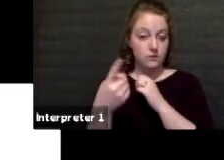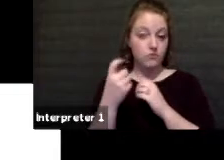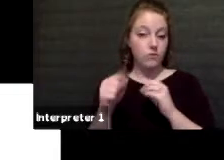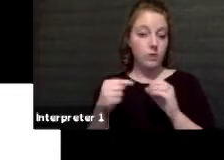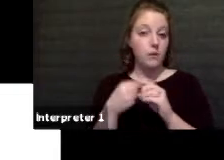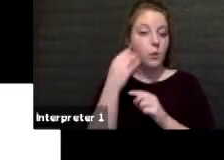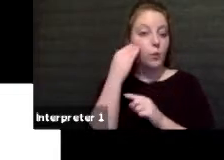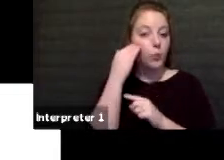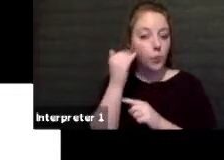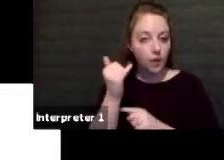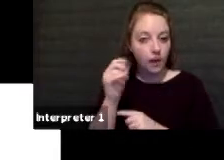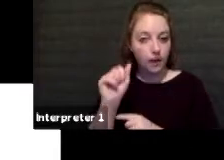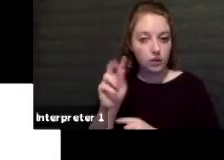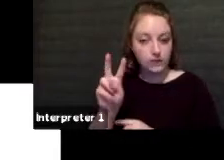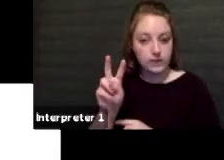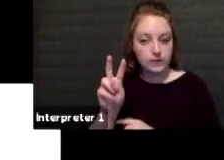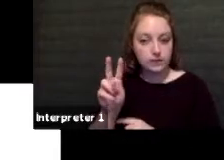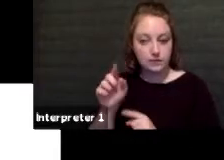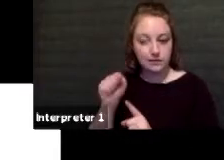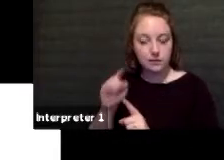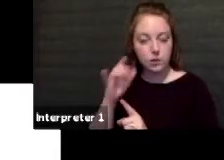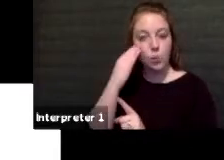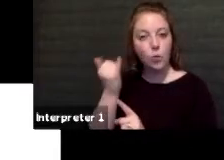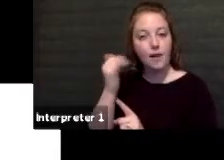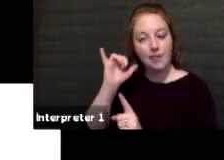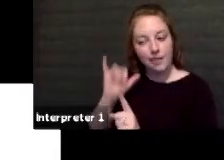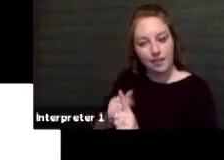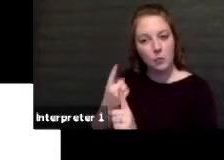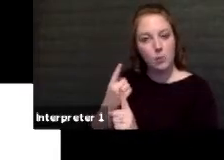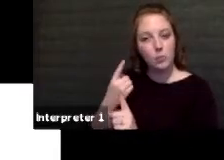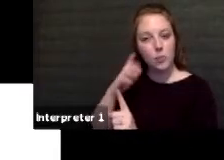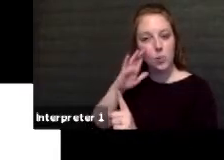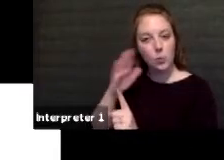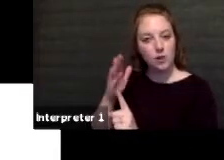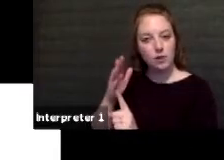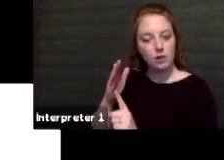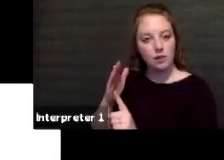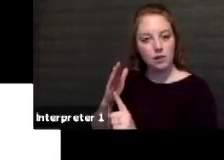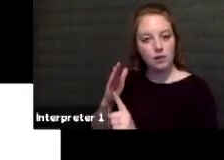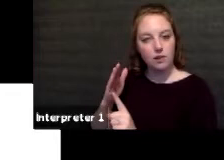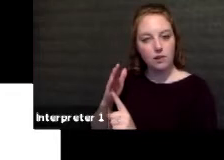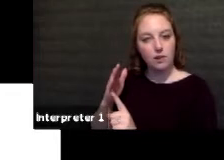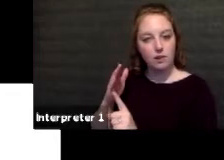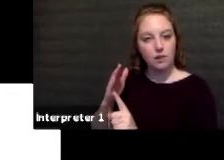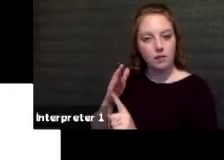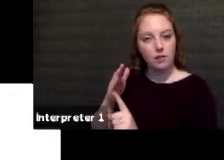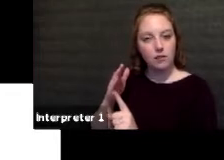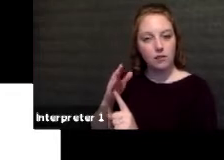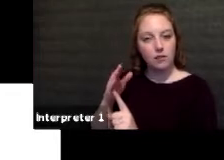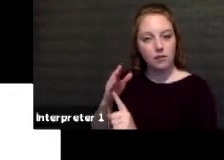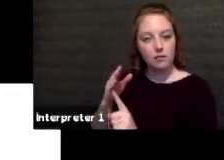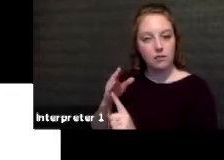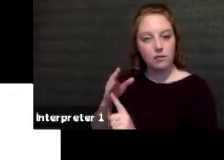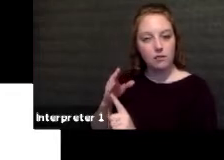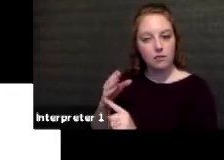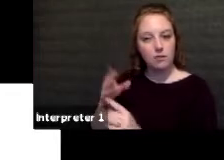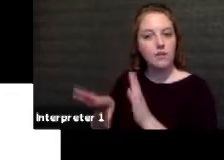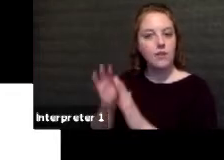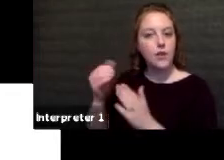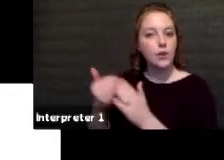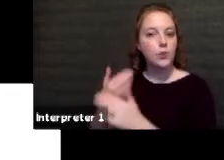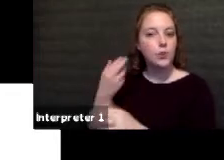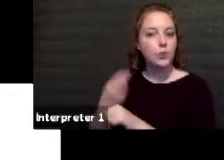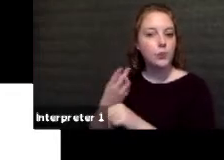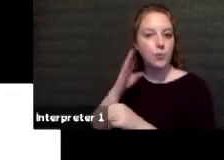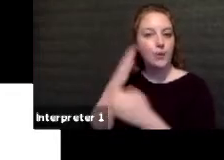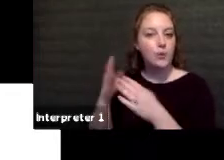why Alta Vista is the one that's being repurposed. You want to talk about facilities conditions with that, Jared? Sure.